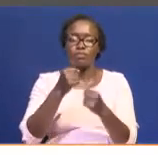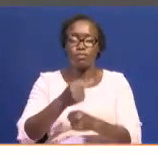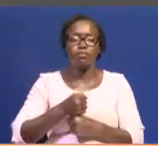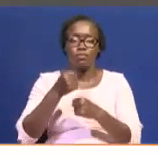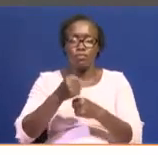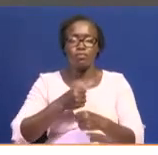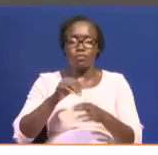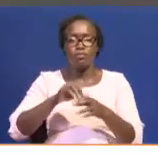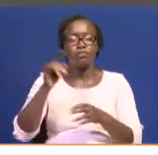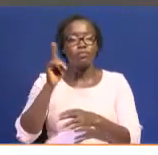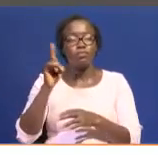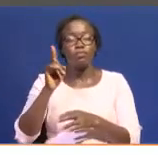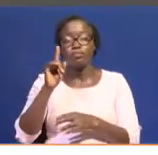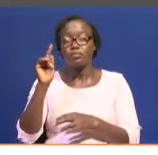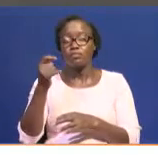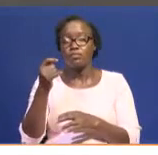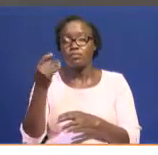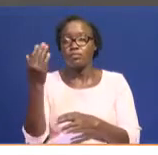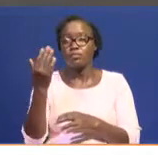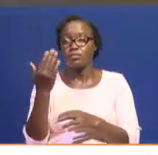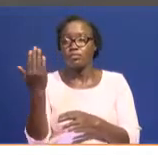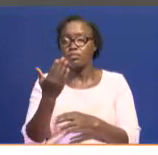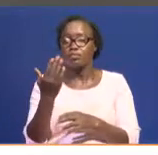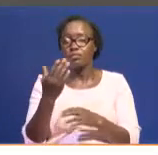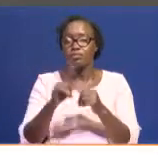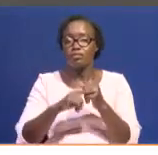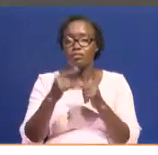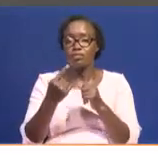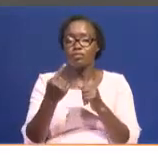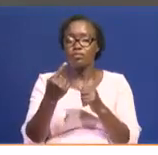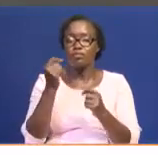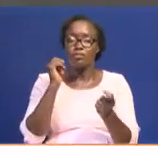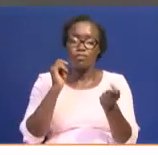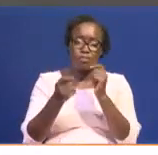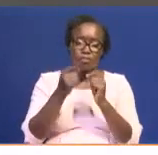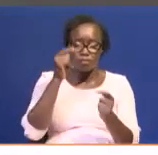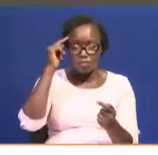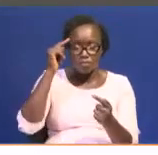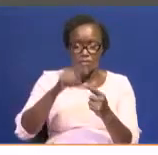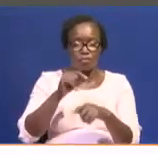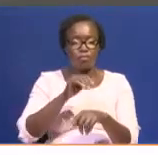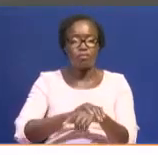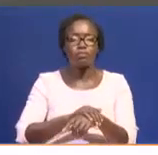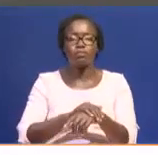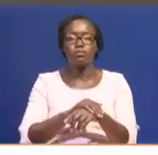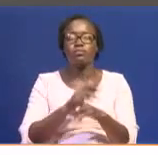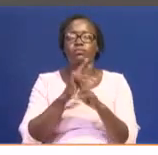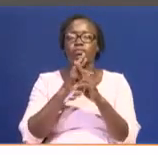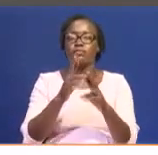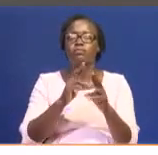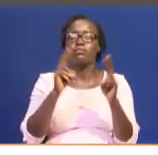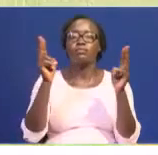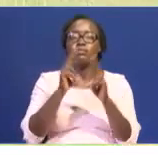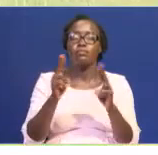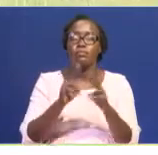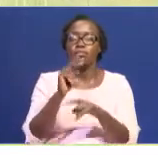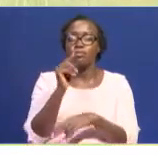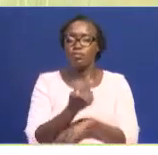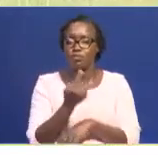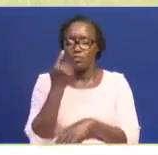Racecourse in Nairobi. Kenya will present a field of 61 athletes who are geared towards a good performance at the international event.